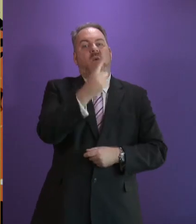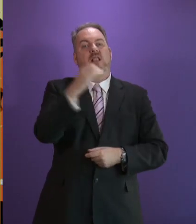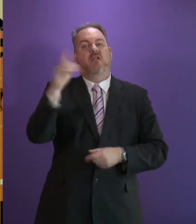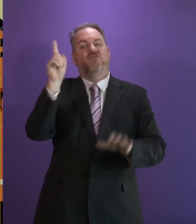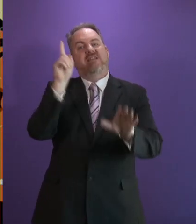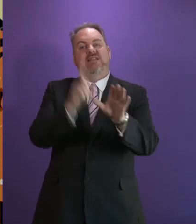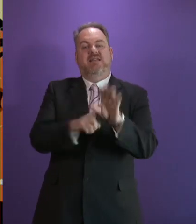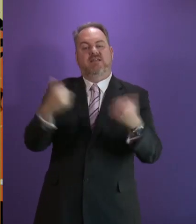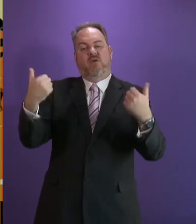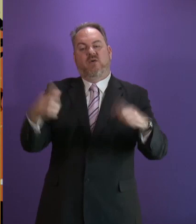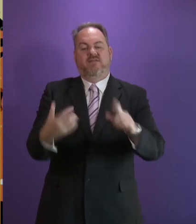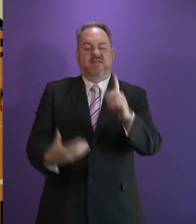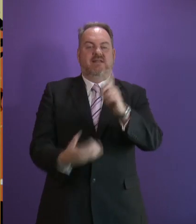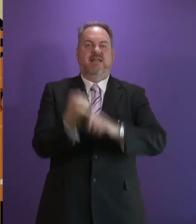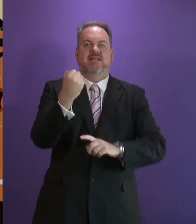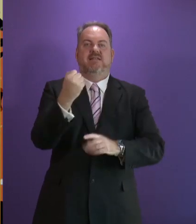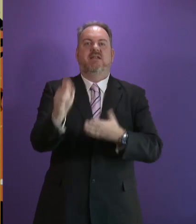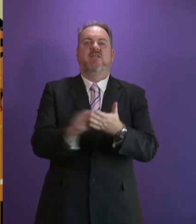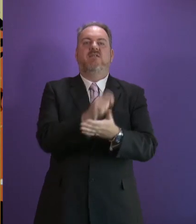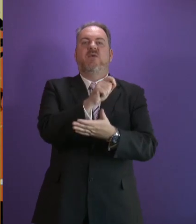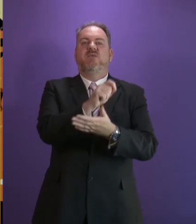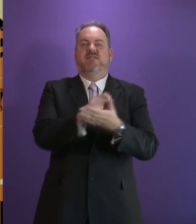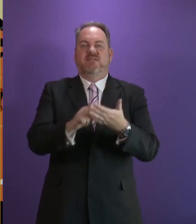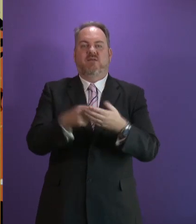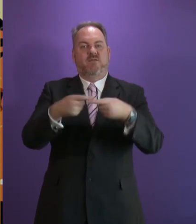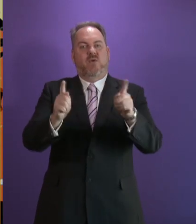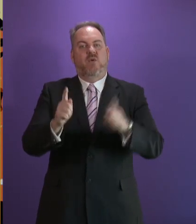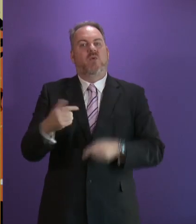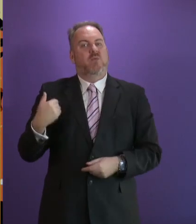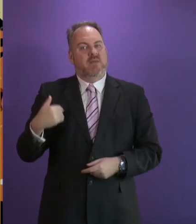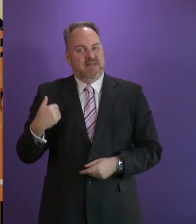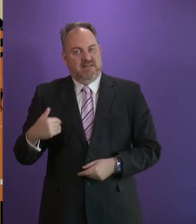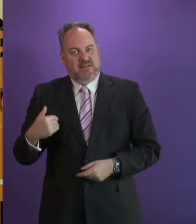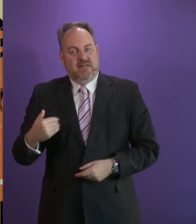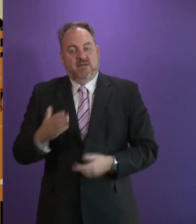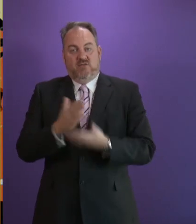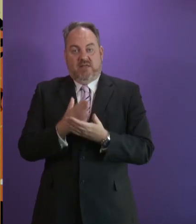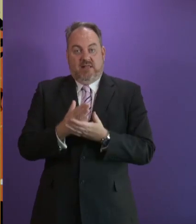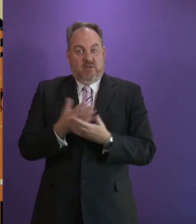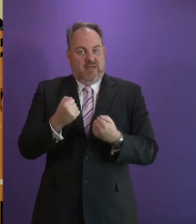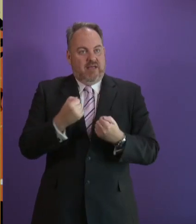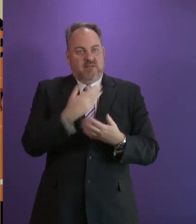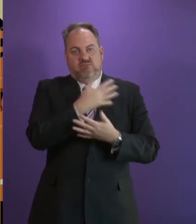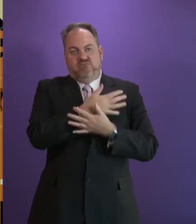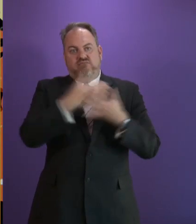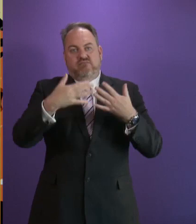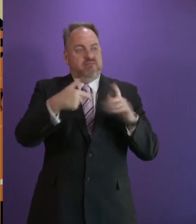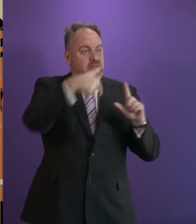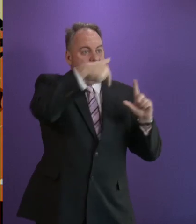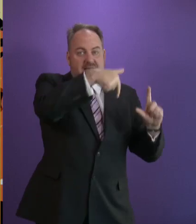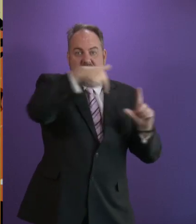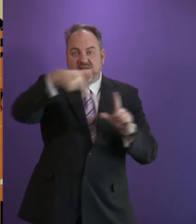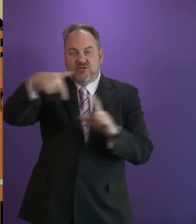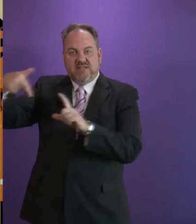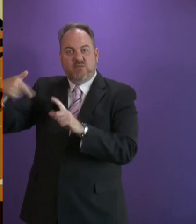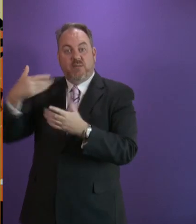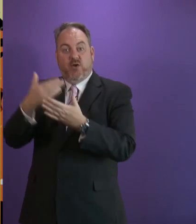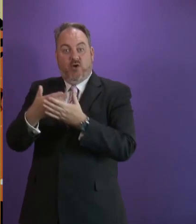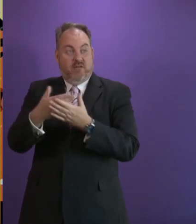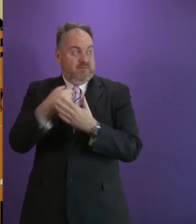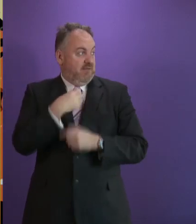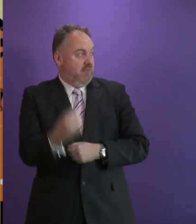vote, and to talk about what we need to do in order to move that forward. And some of those images will be appearing on our